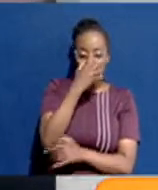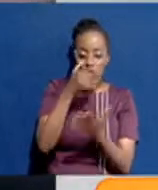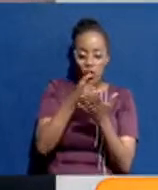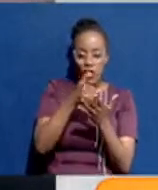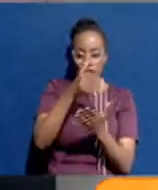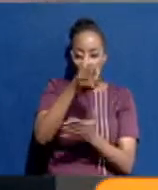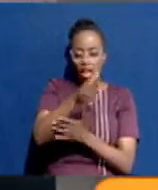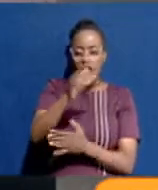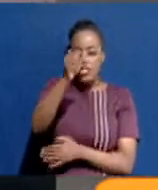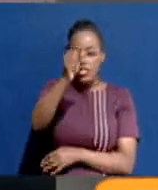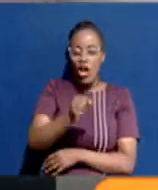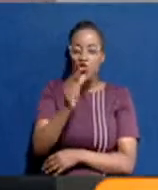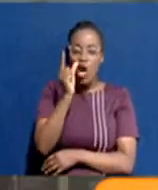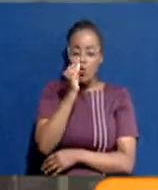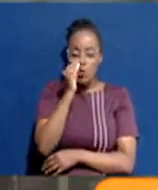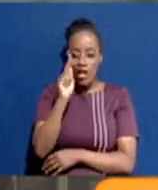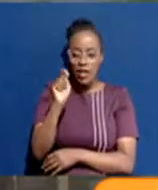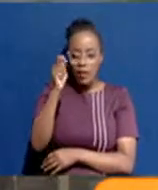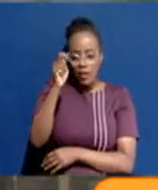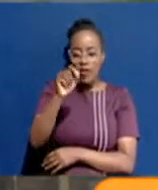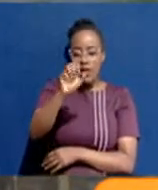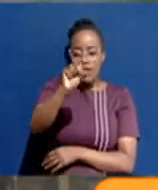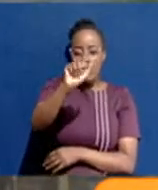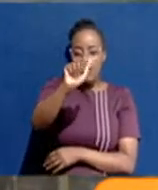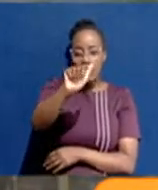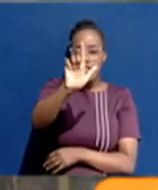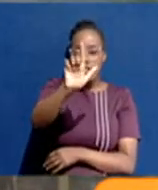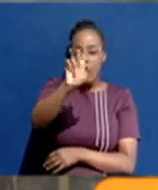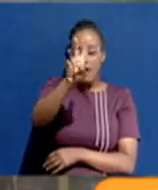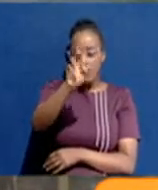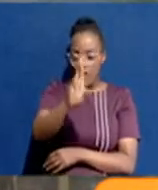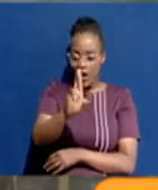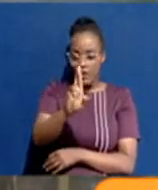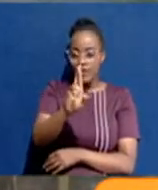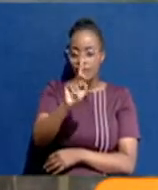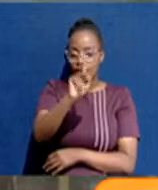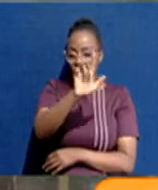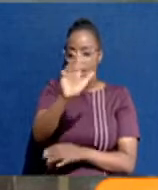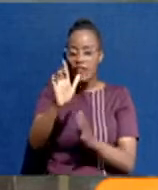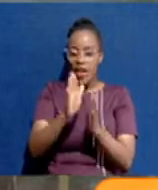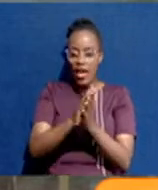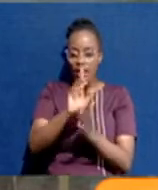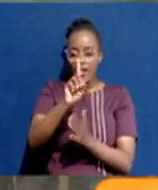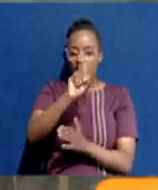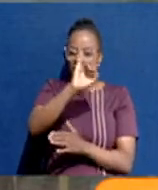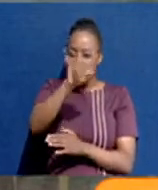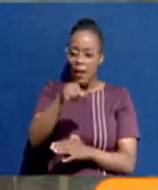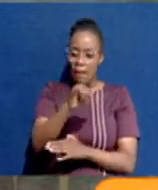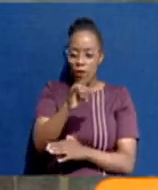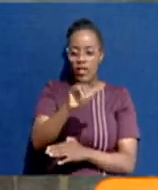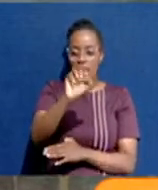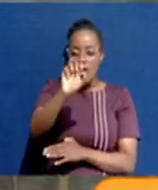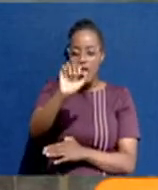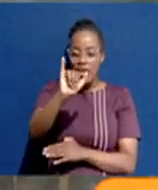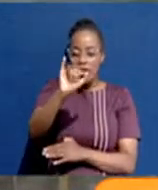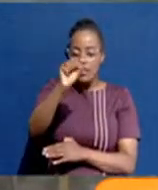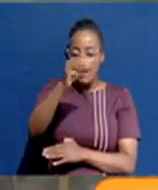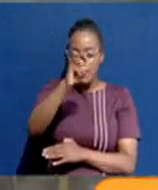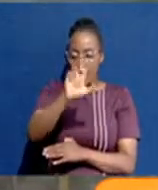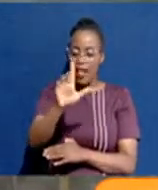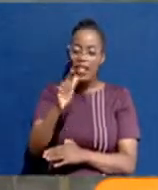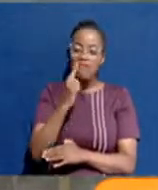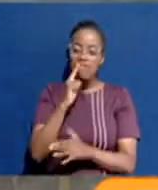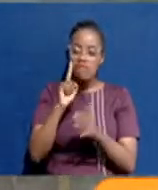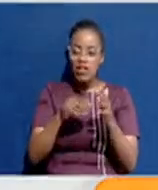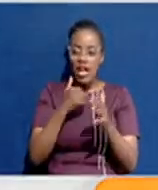his South Sudan counterpart Salva Kiir, and Djibouti's Ismail Omar, resolved to have an